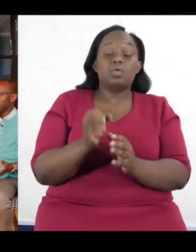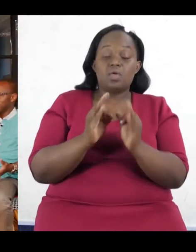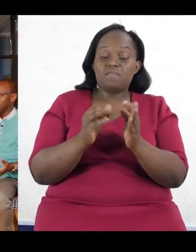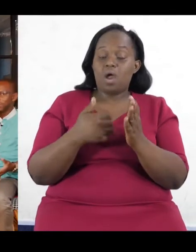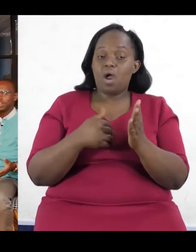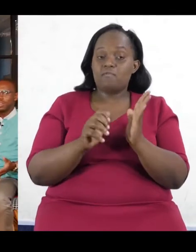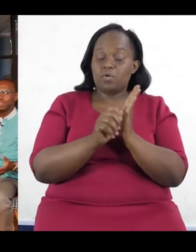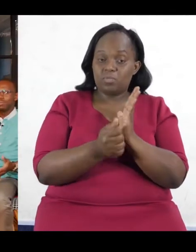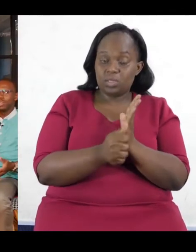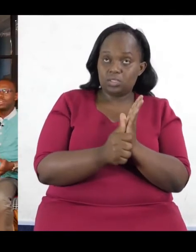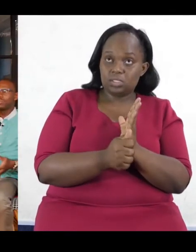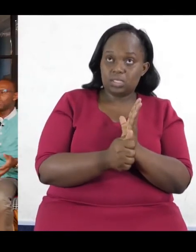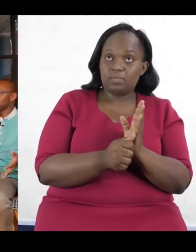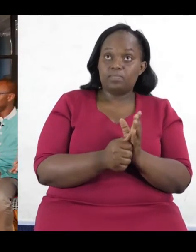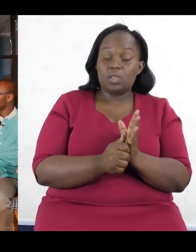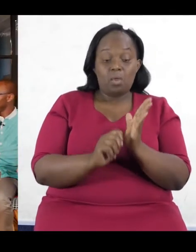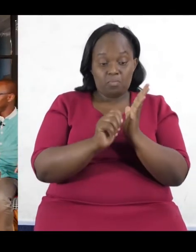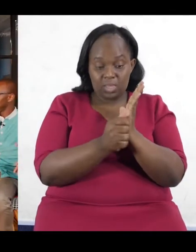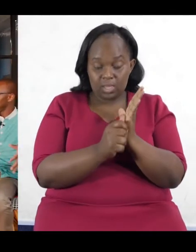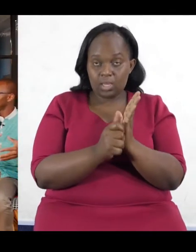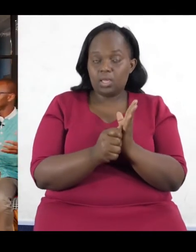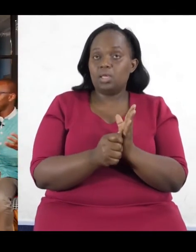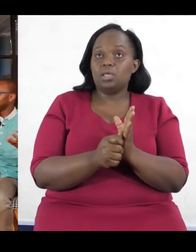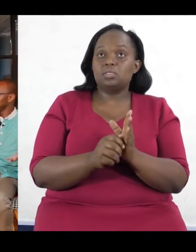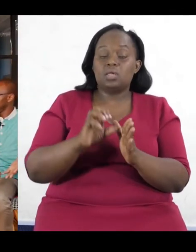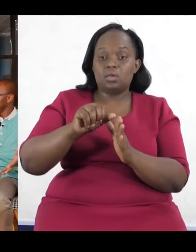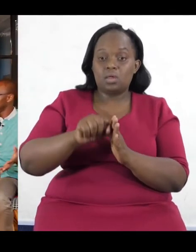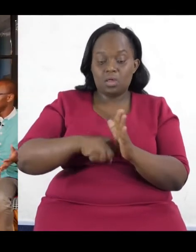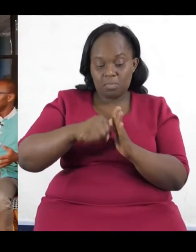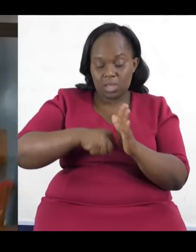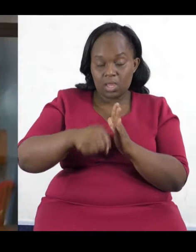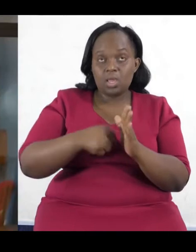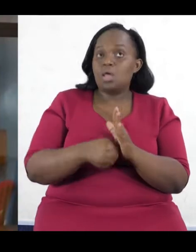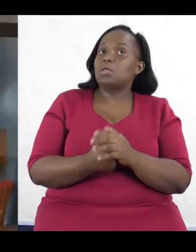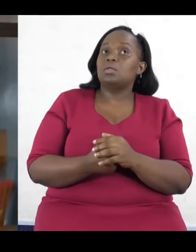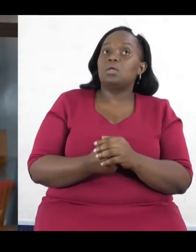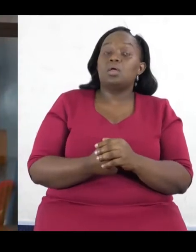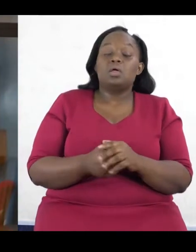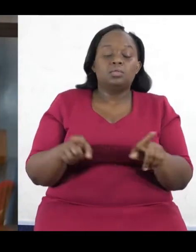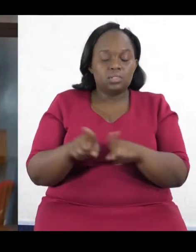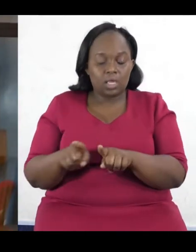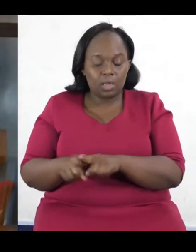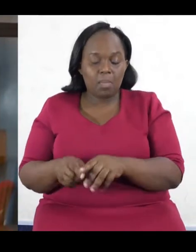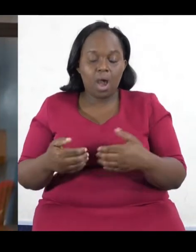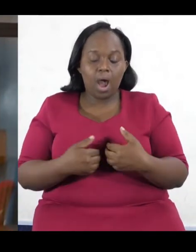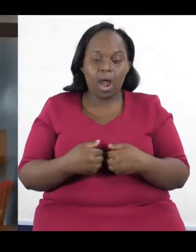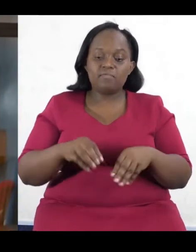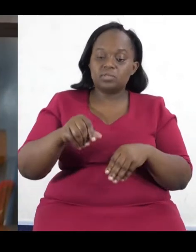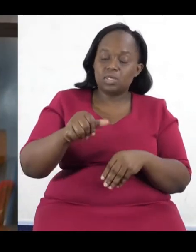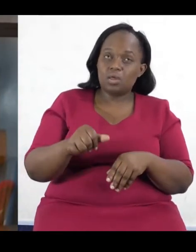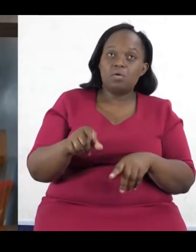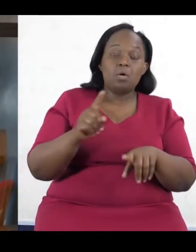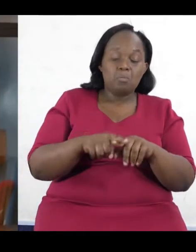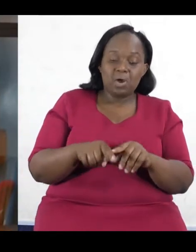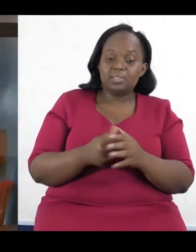example, maize, the same maize will produce maize, the seed, but you'll still have the husks and everything to become